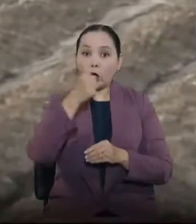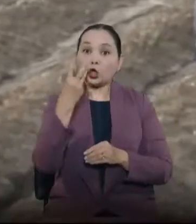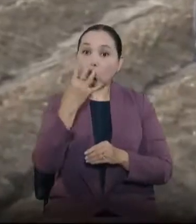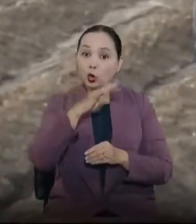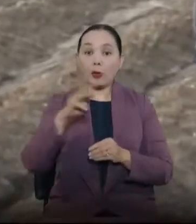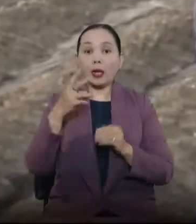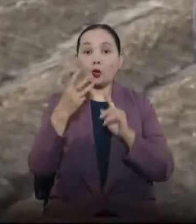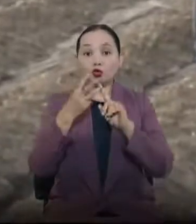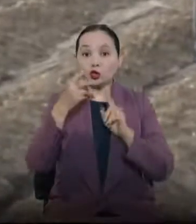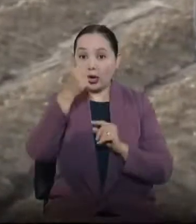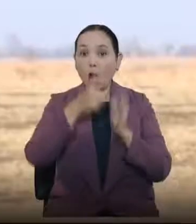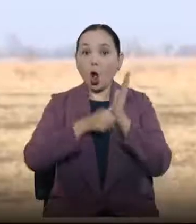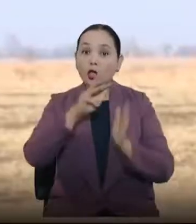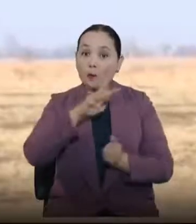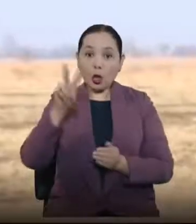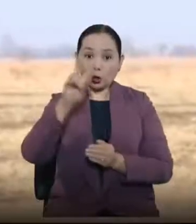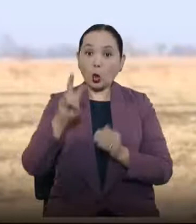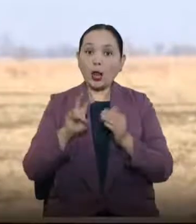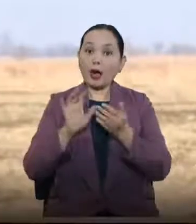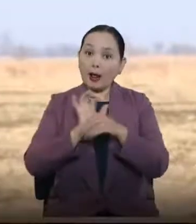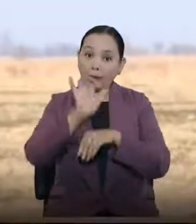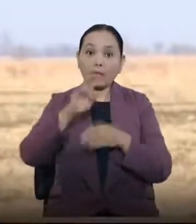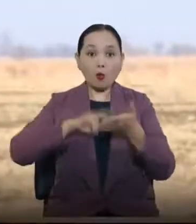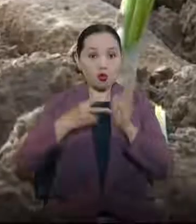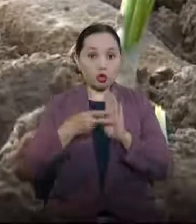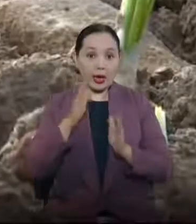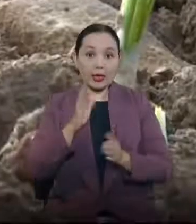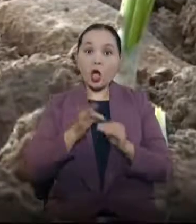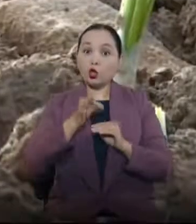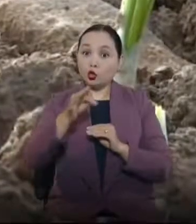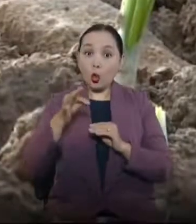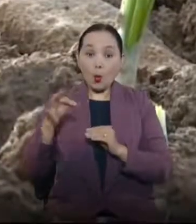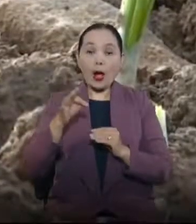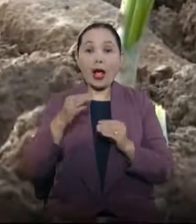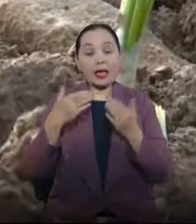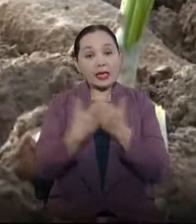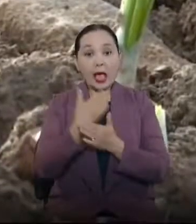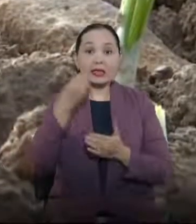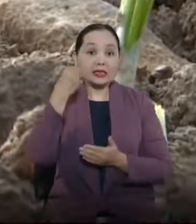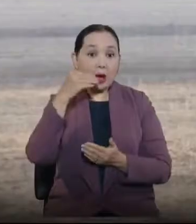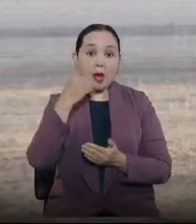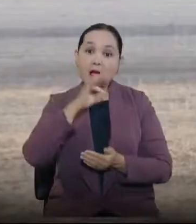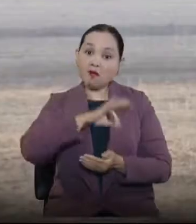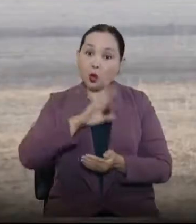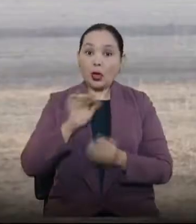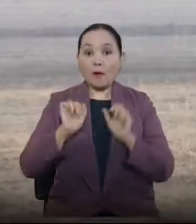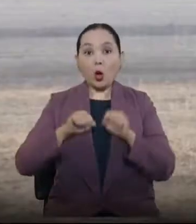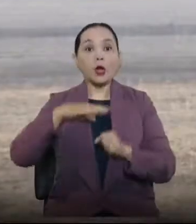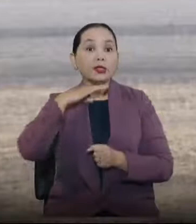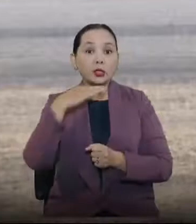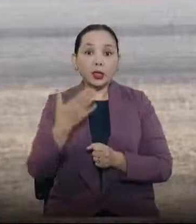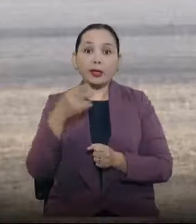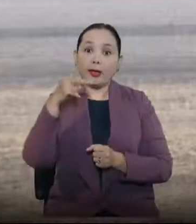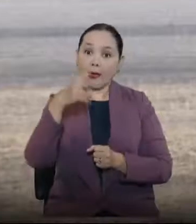6 million dollar zafaron eksporti amalga oshirilishi mo'ljallangan. Tumanda yerdan yanada samarali foydalanish uchun imkoniyatlar yetarli.